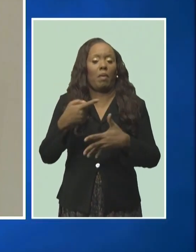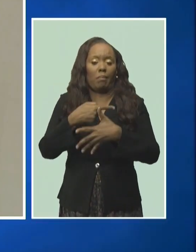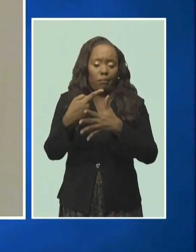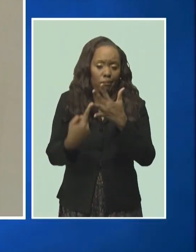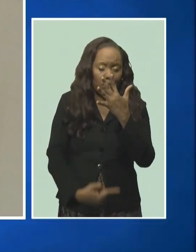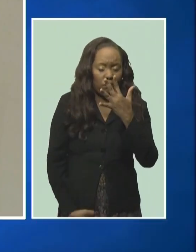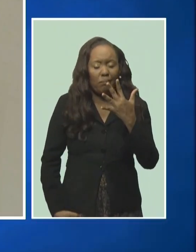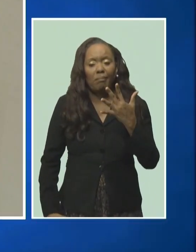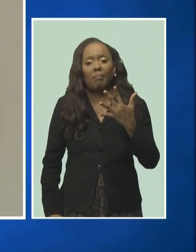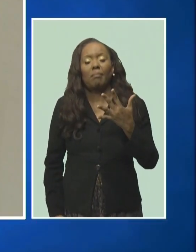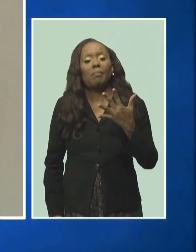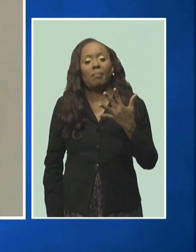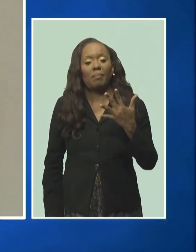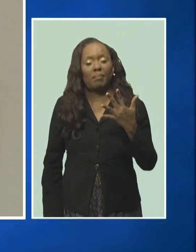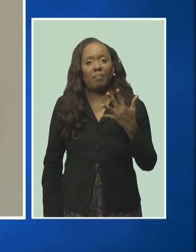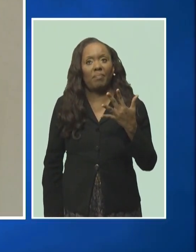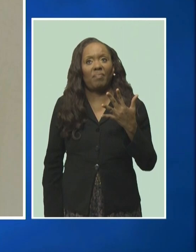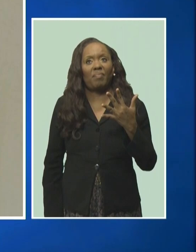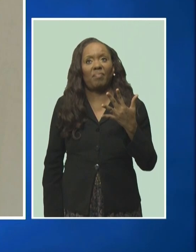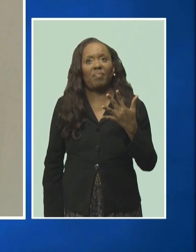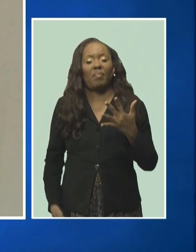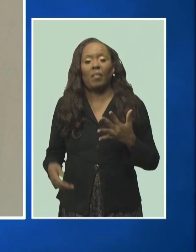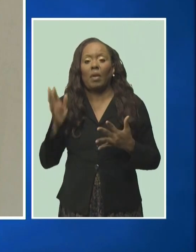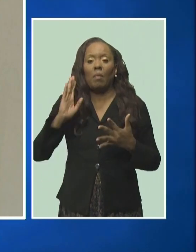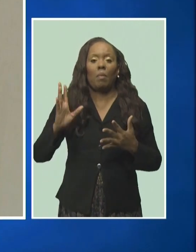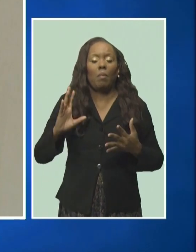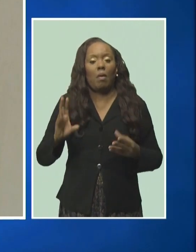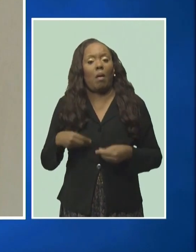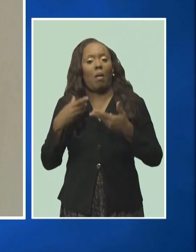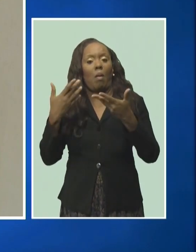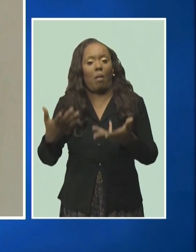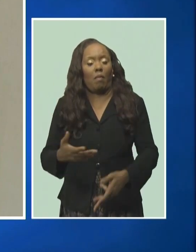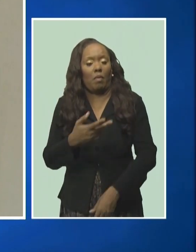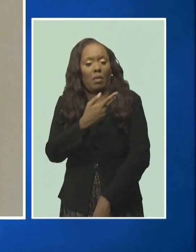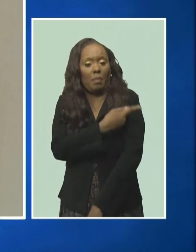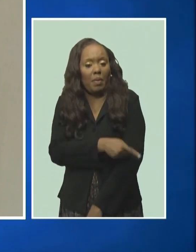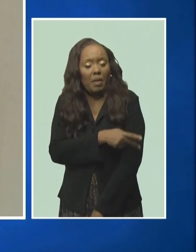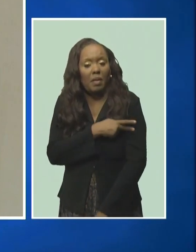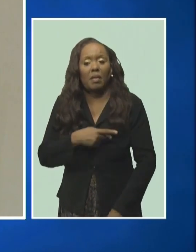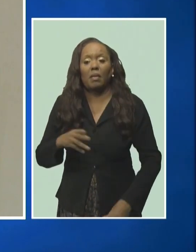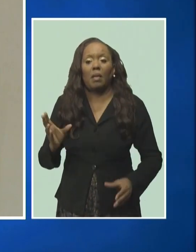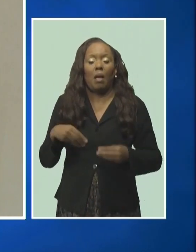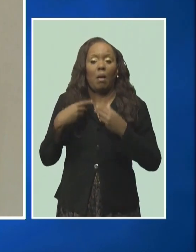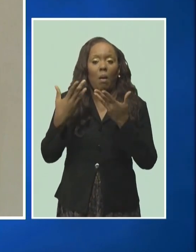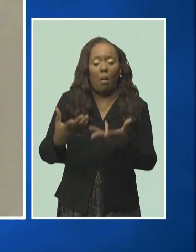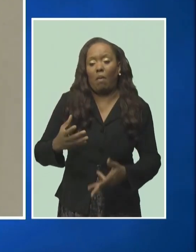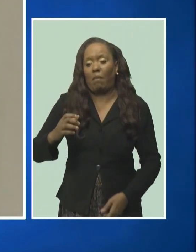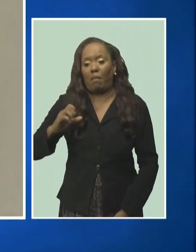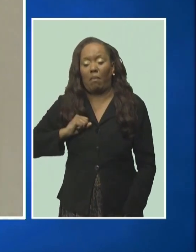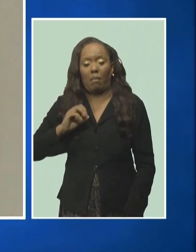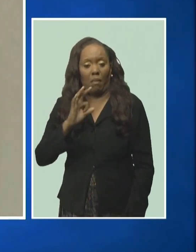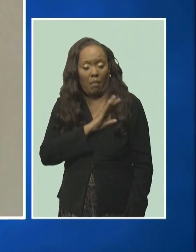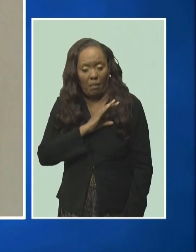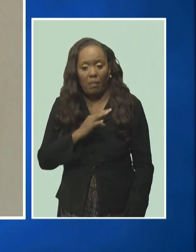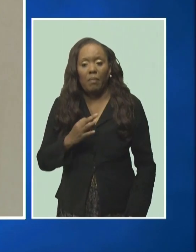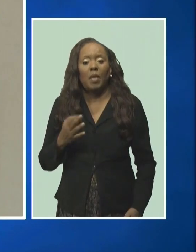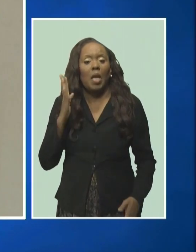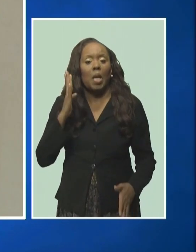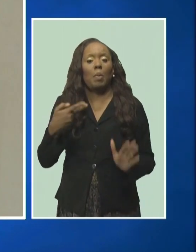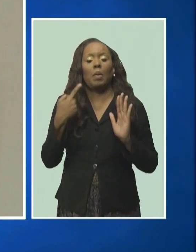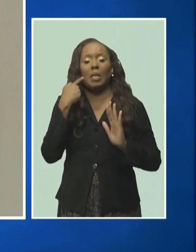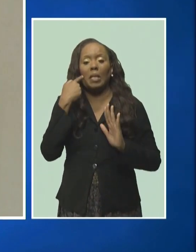and treated immediately. The public is reminded they have the option of visiting the 24-hour Winston Scott Polyclinic at Gemmitt's Lane for